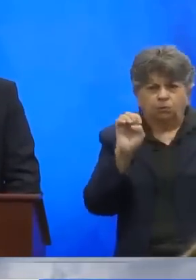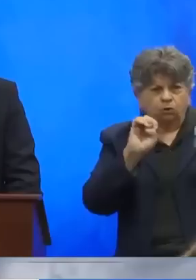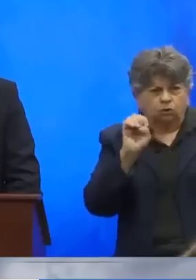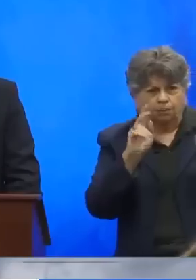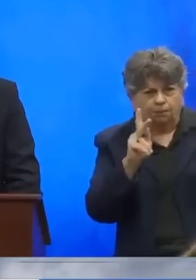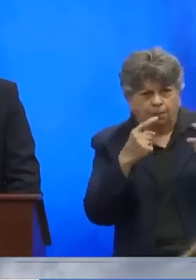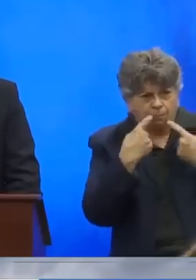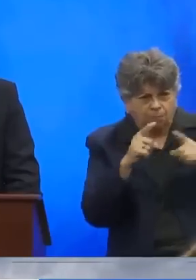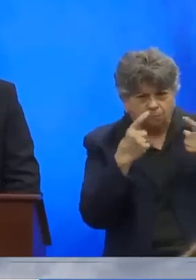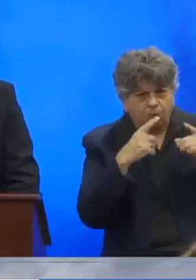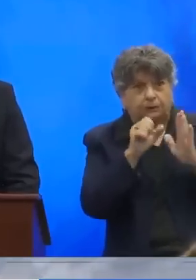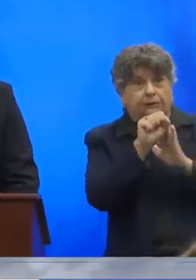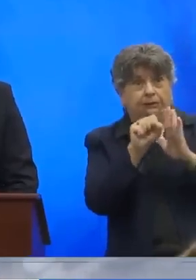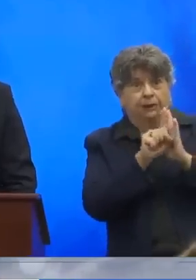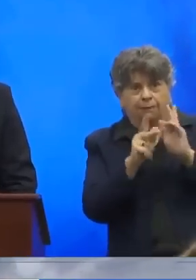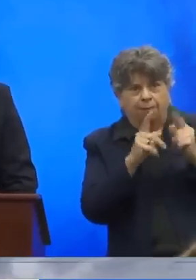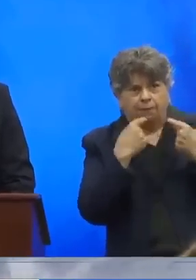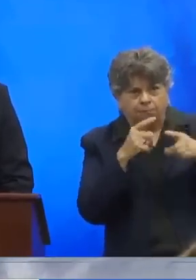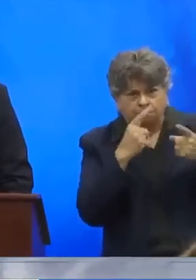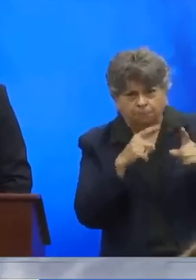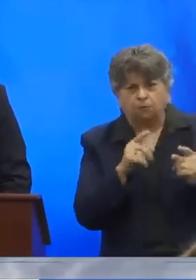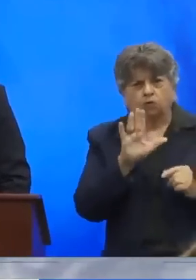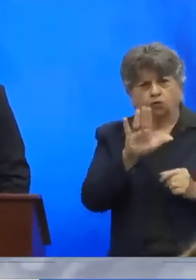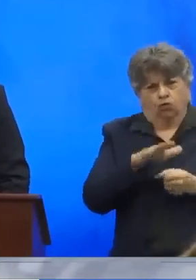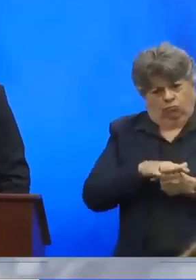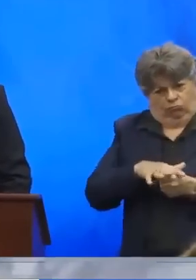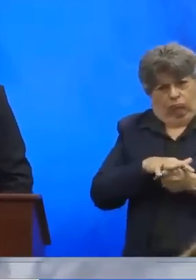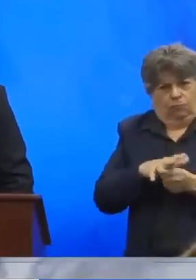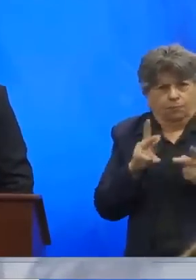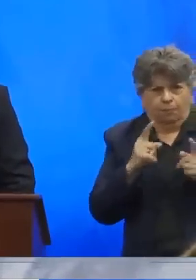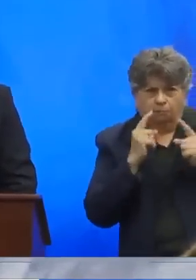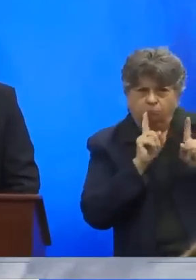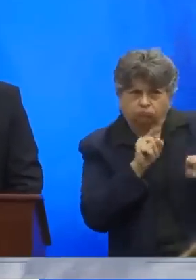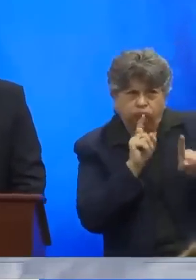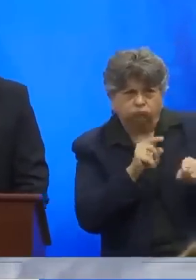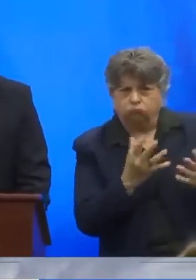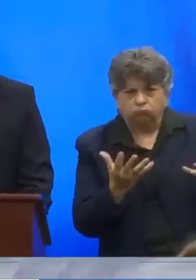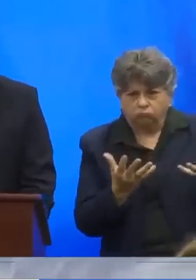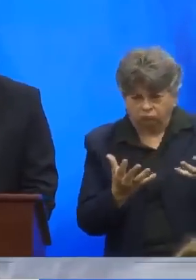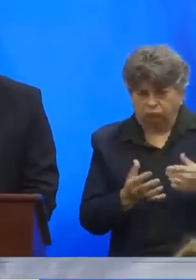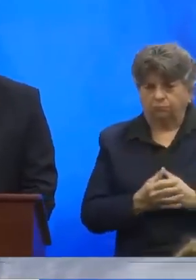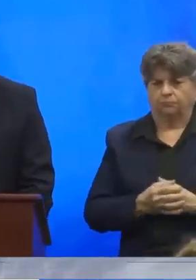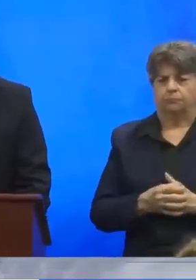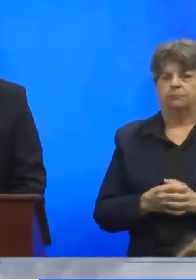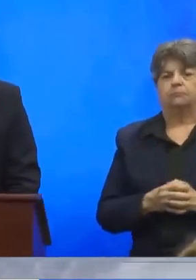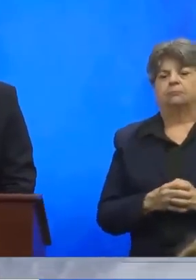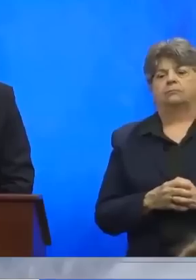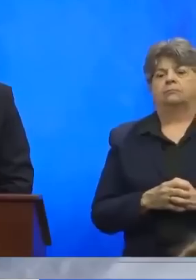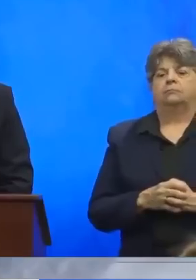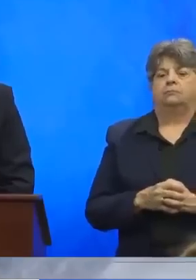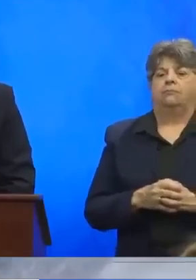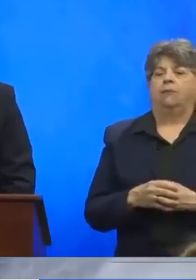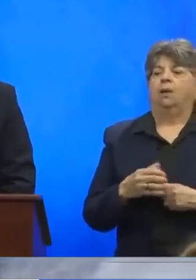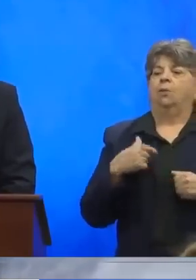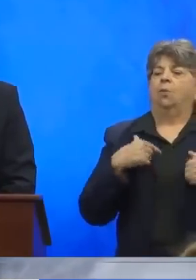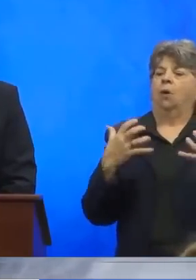morning, the State Emergency Operations Center obviously activated level one, as the governor has mentioned. We have heard the